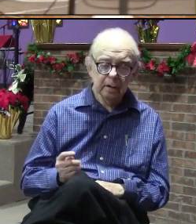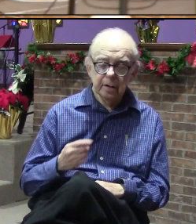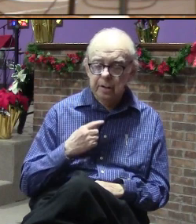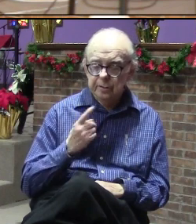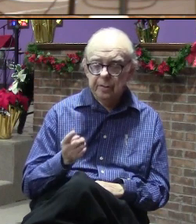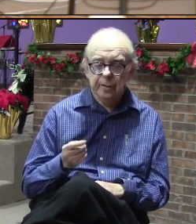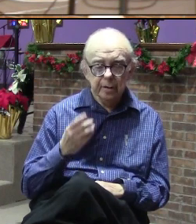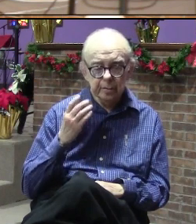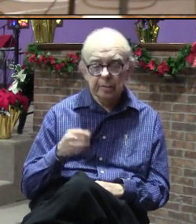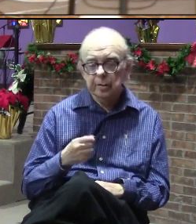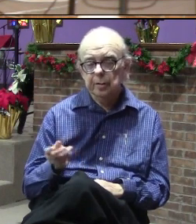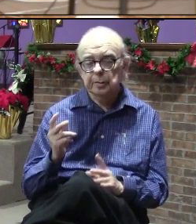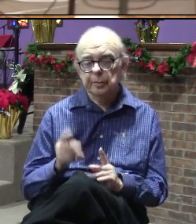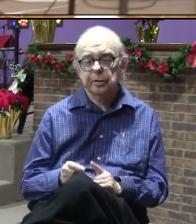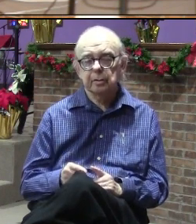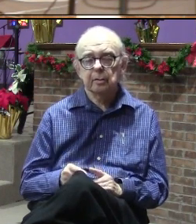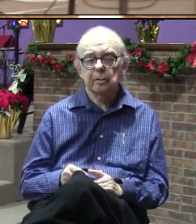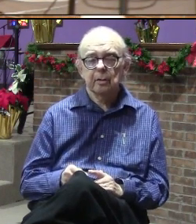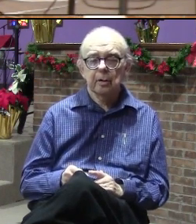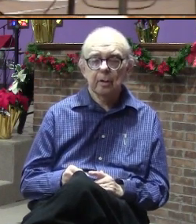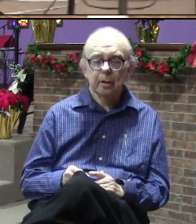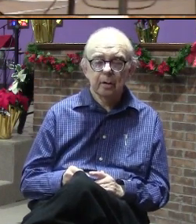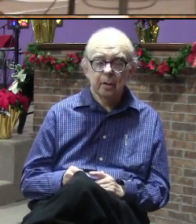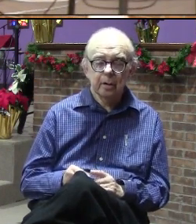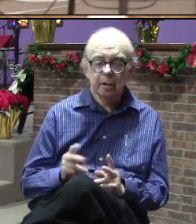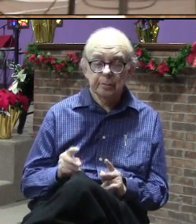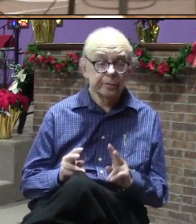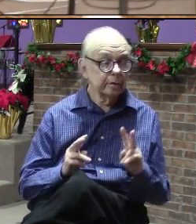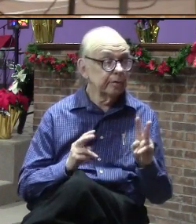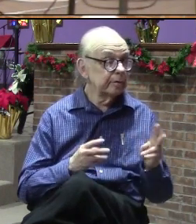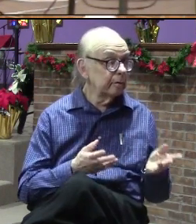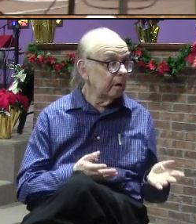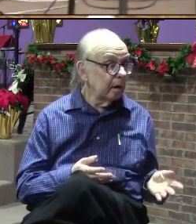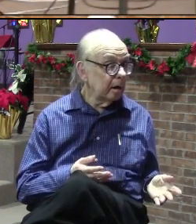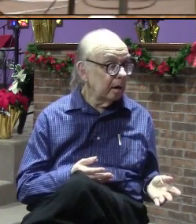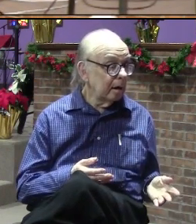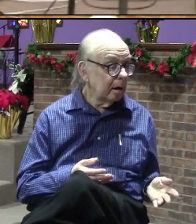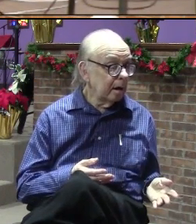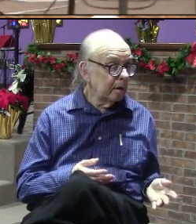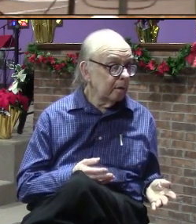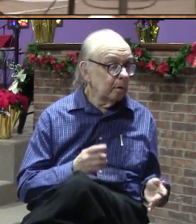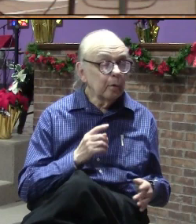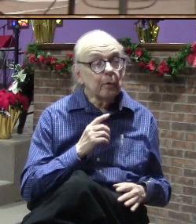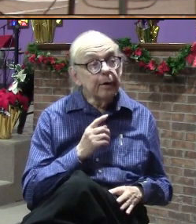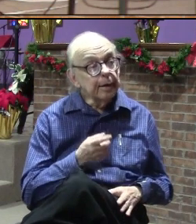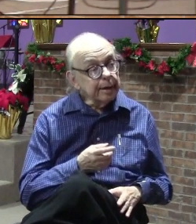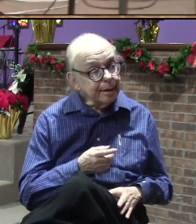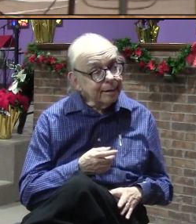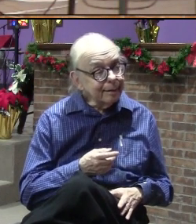that experience to someone else and they look at you like, really?